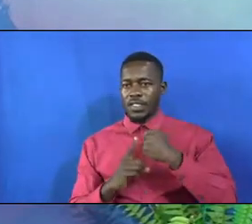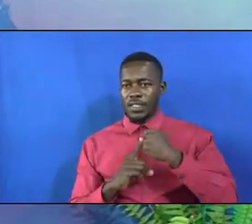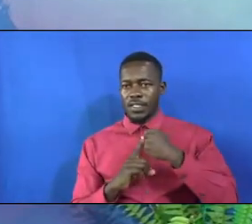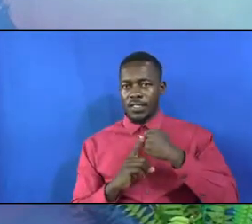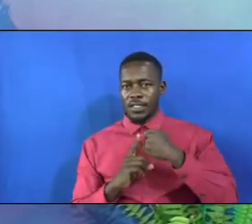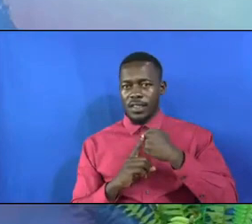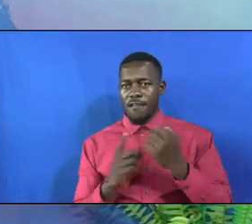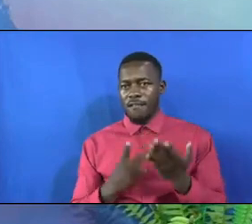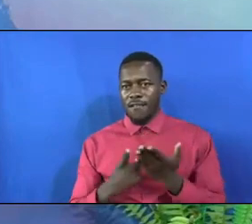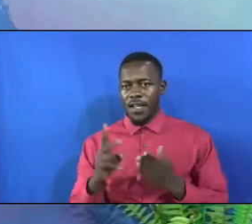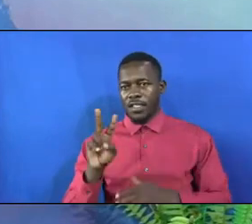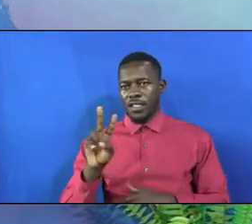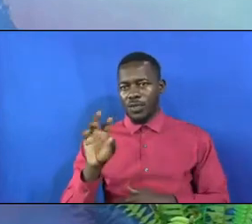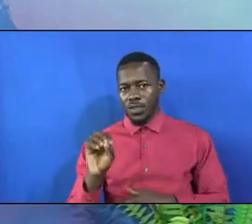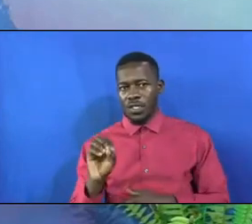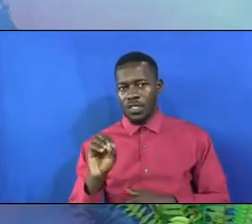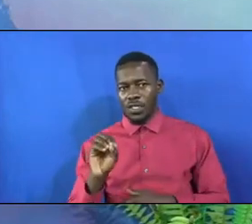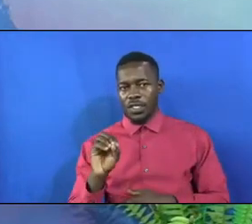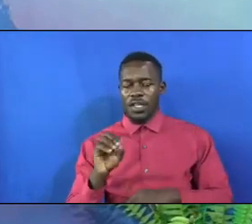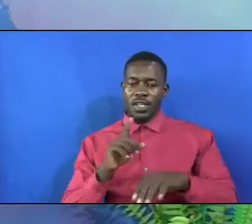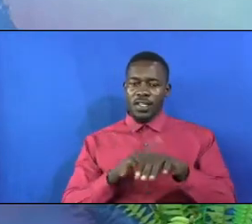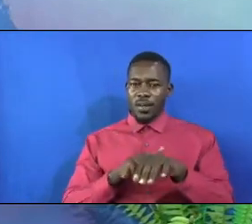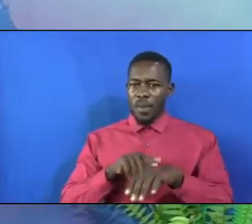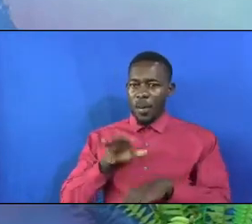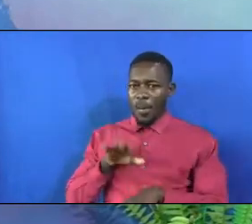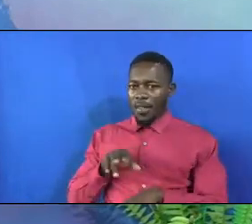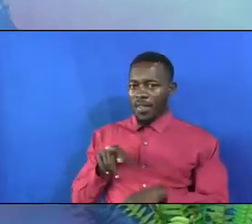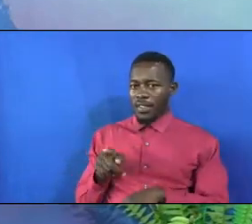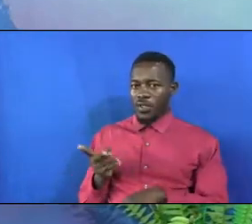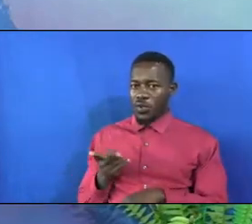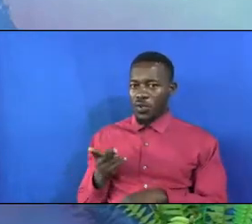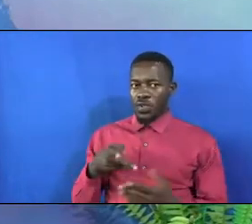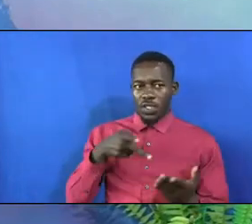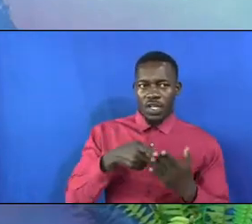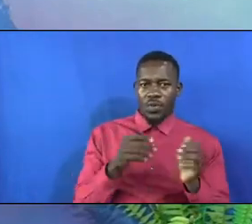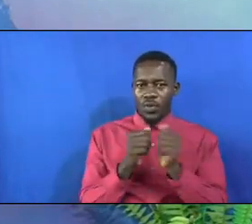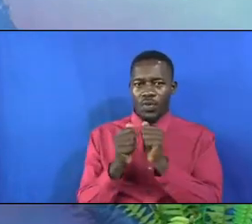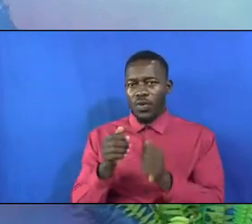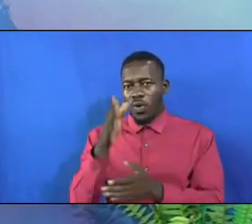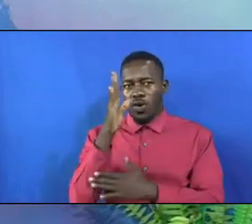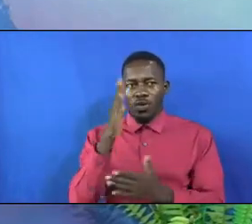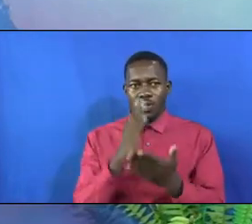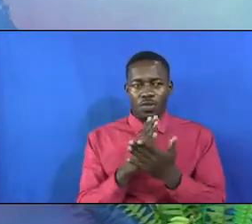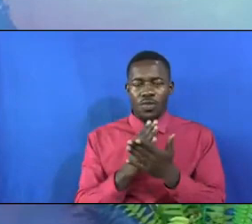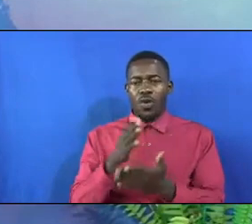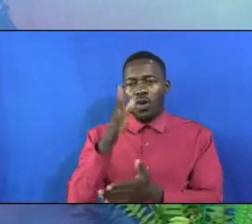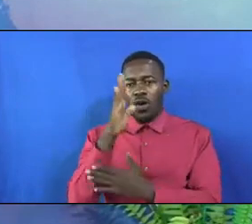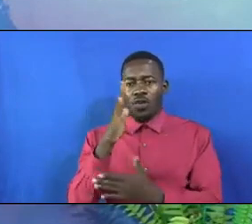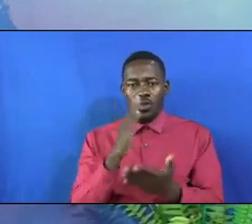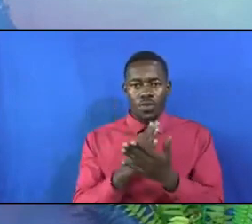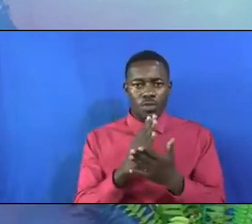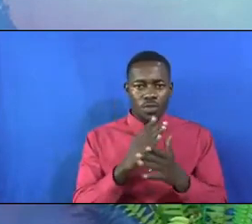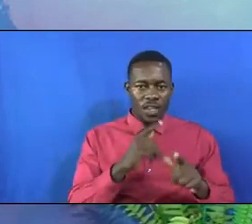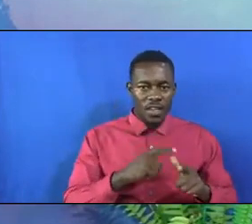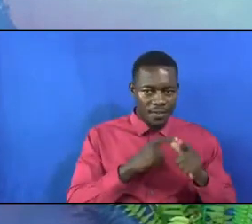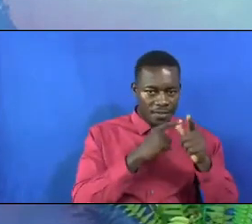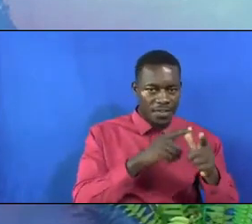in verse 20. When these women stood for God, God rewarded their